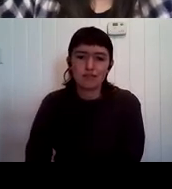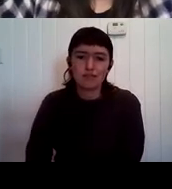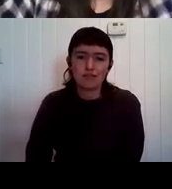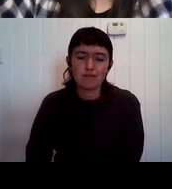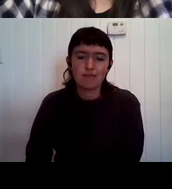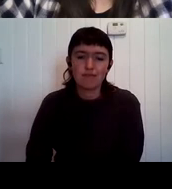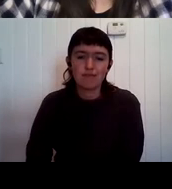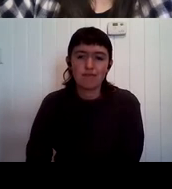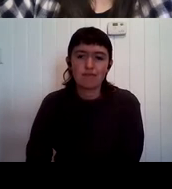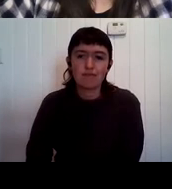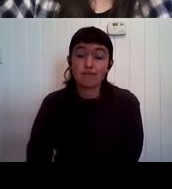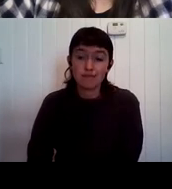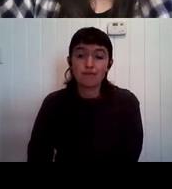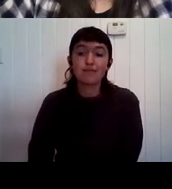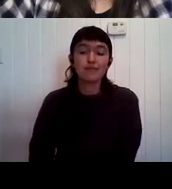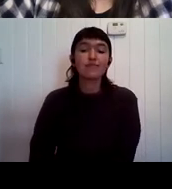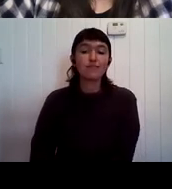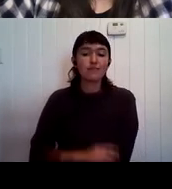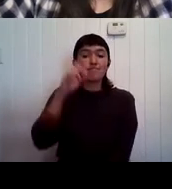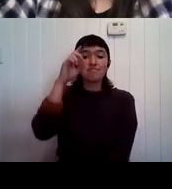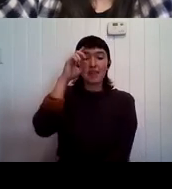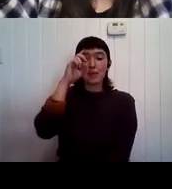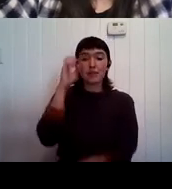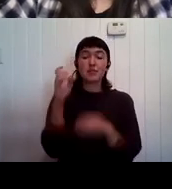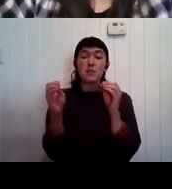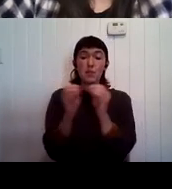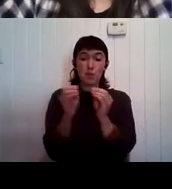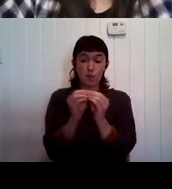It's because there are more mice to eat.